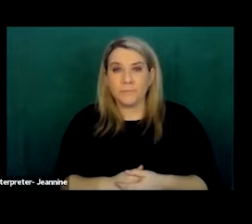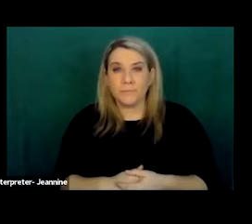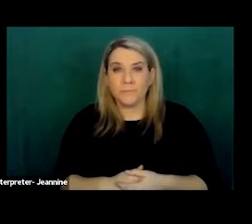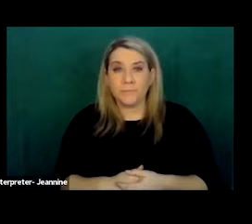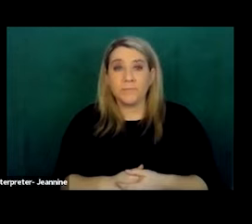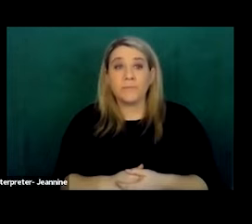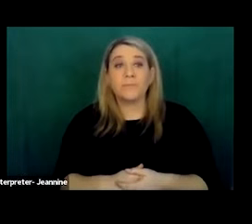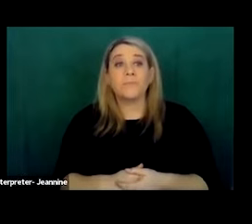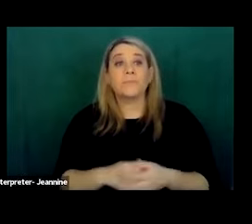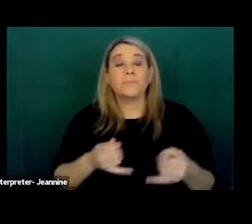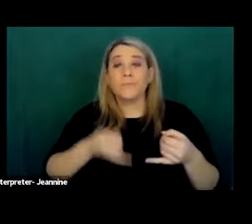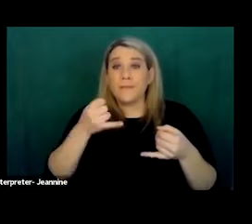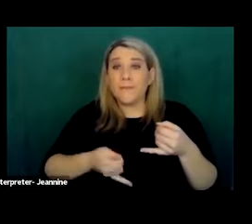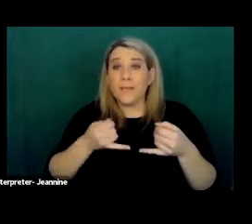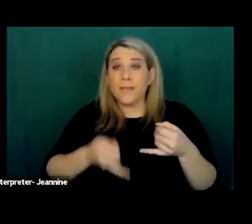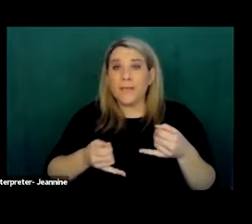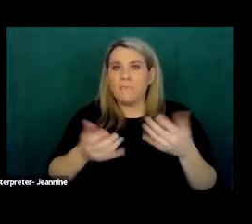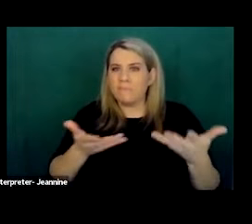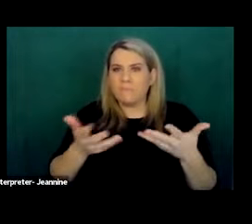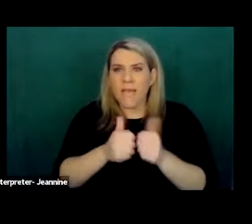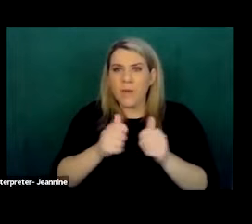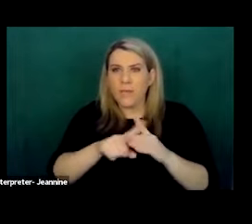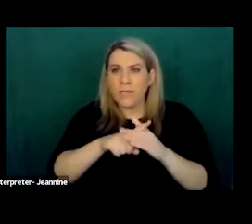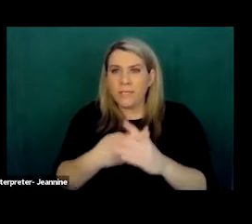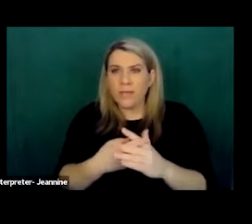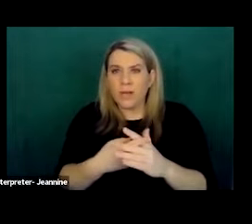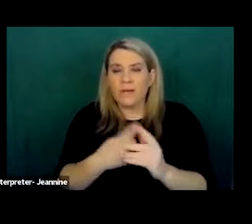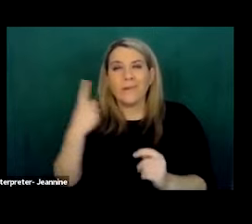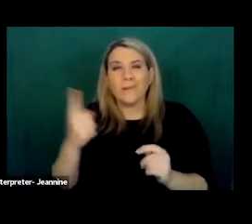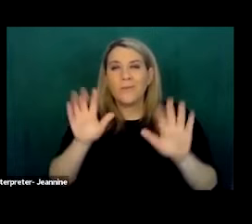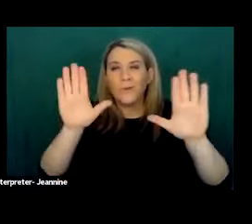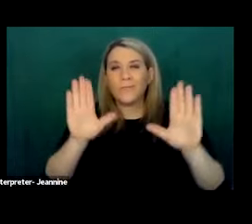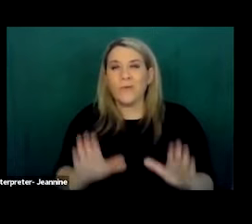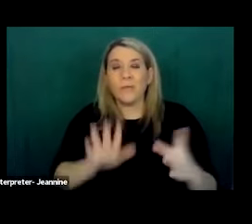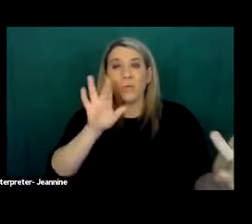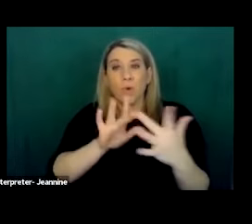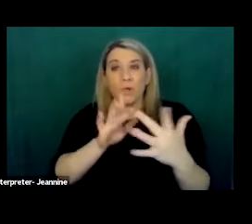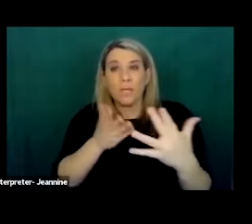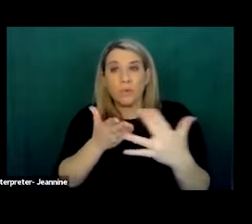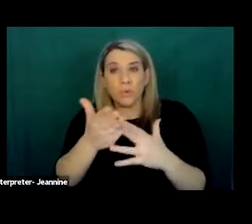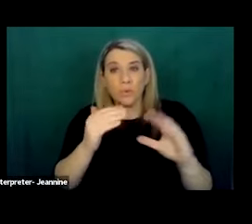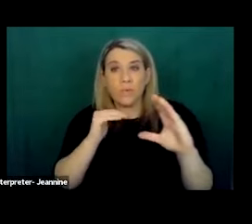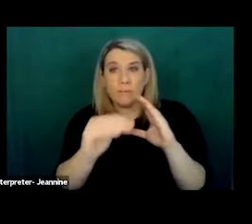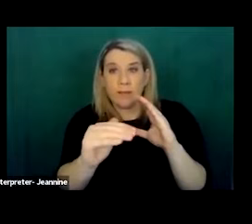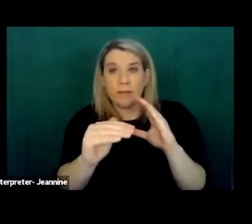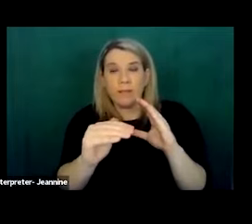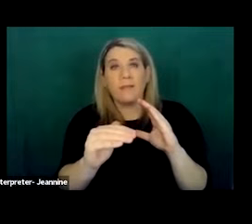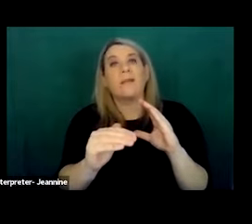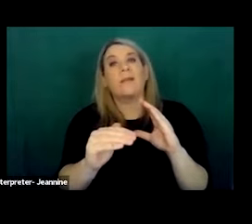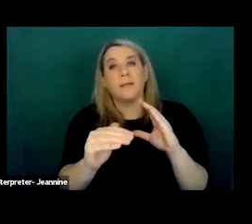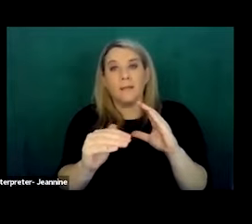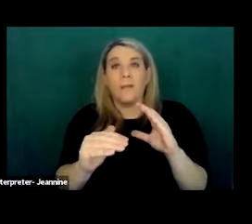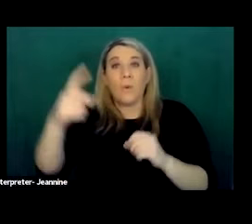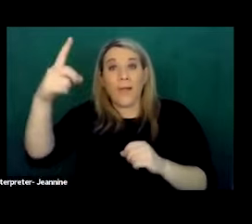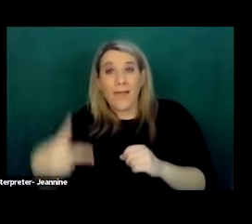And finally, how can you get started? It's always great to reach out via email. As we all know, we're half on, half in